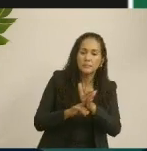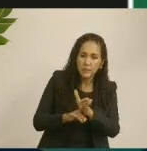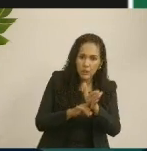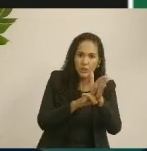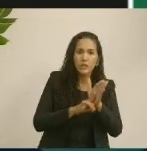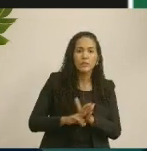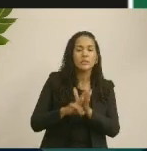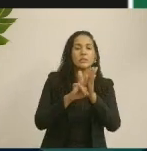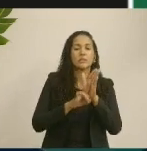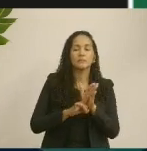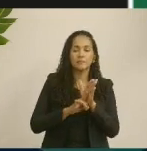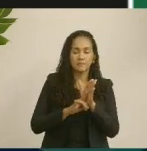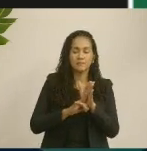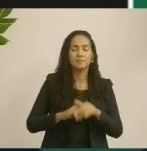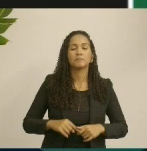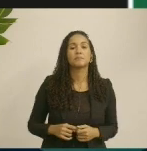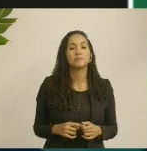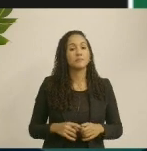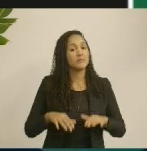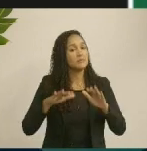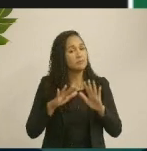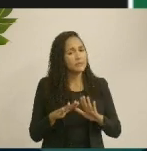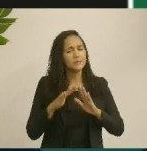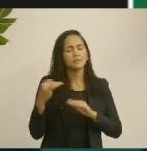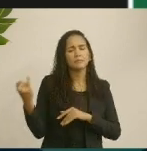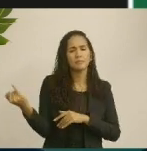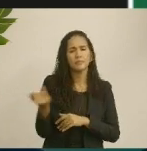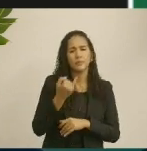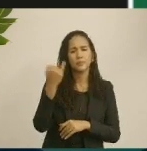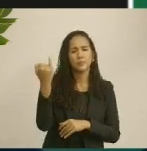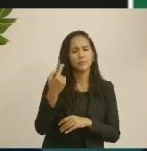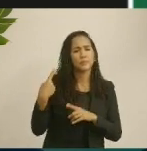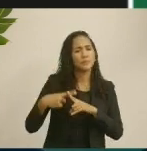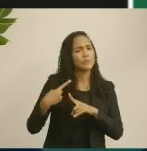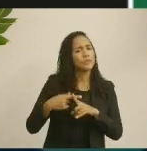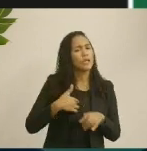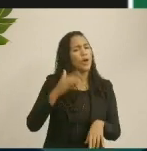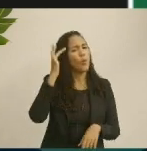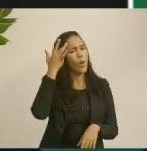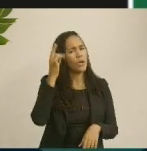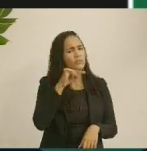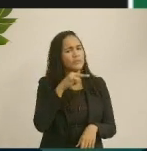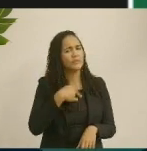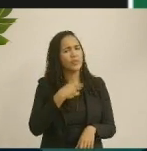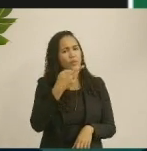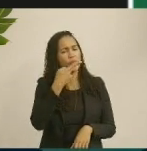is this concept of very trusted and sustainable